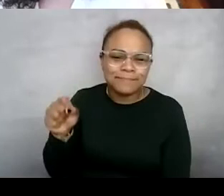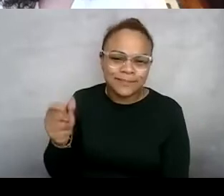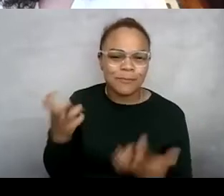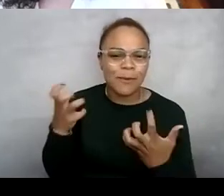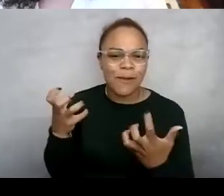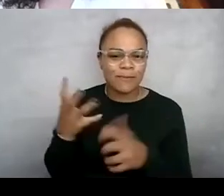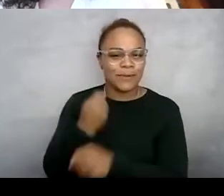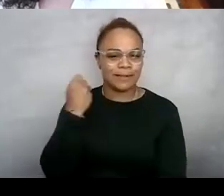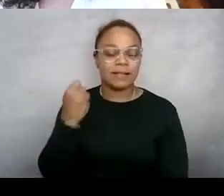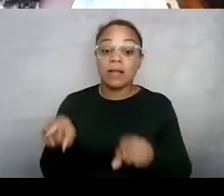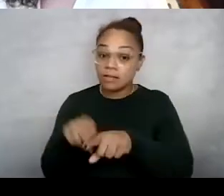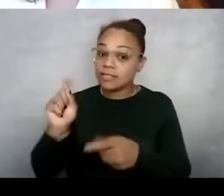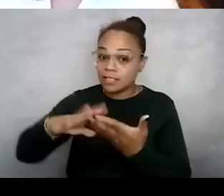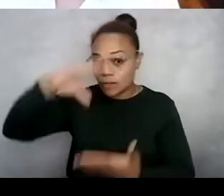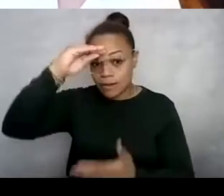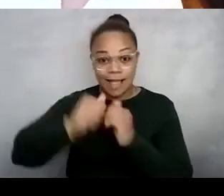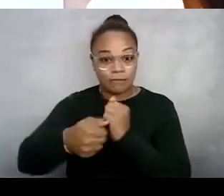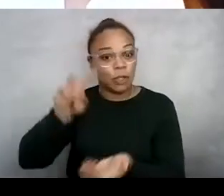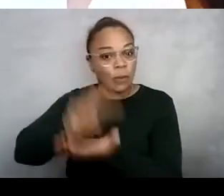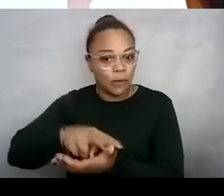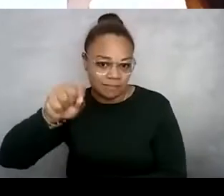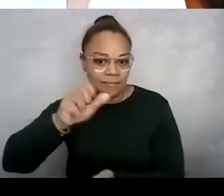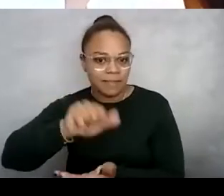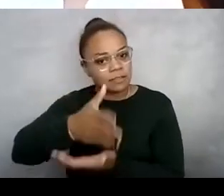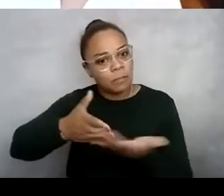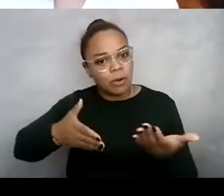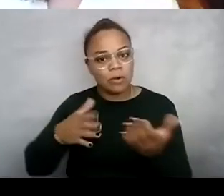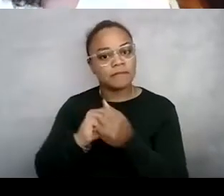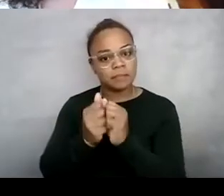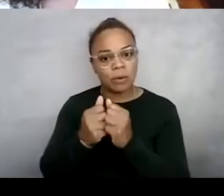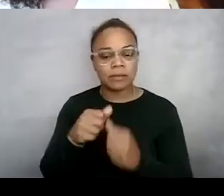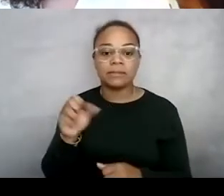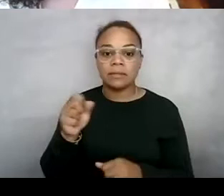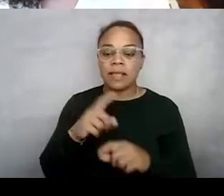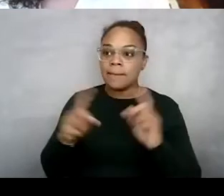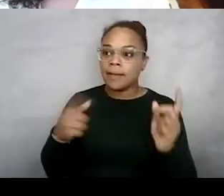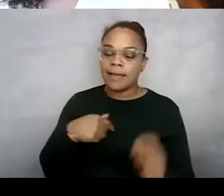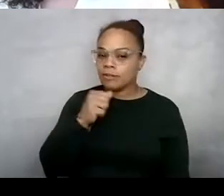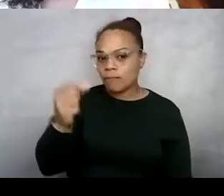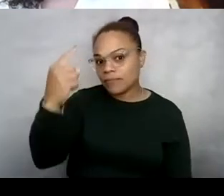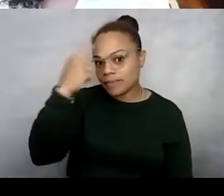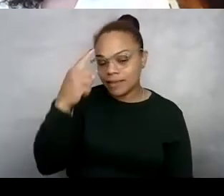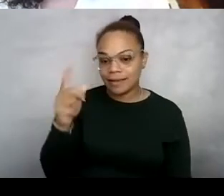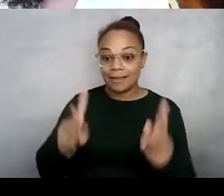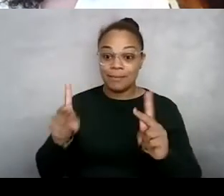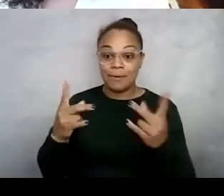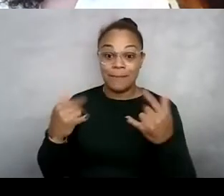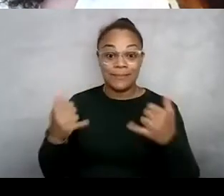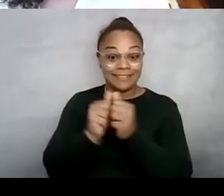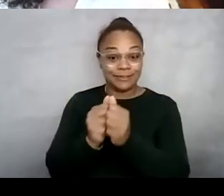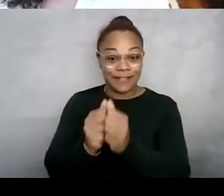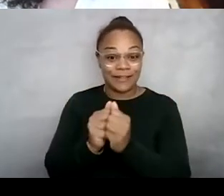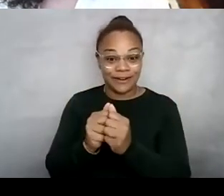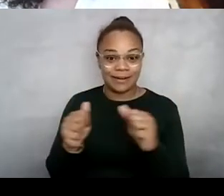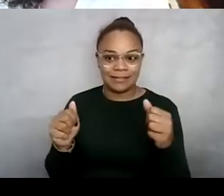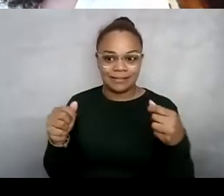learn how to lose because that's part of sports. But I don't think that people playing together is harmful, and that should